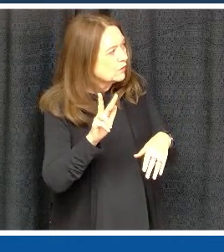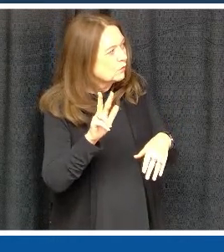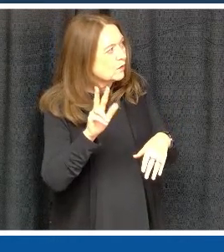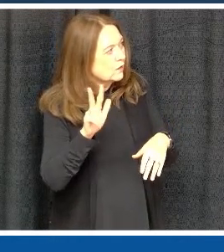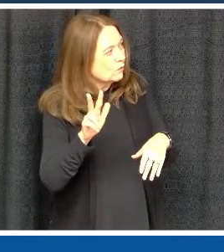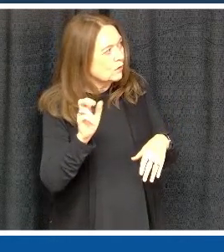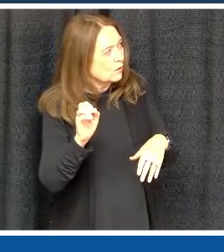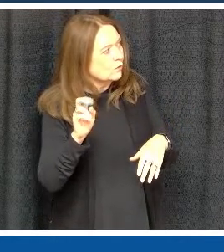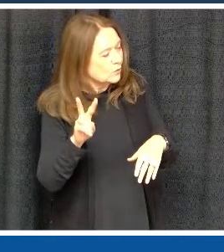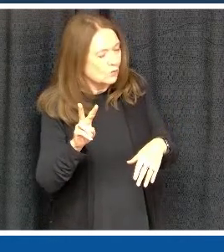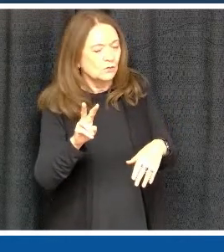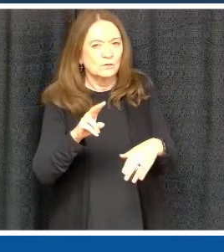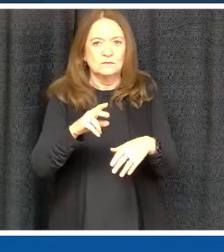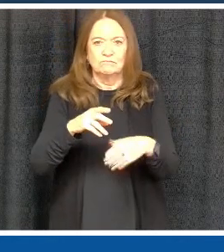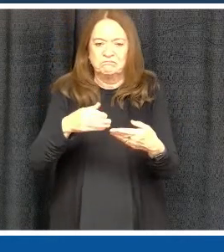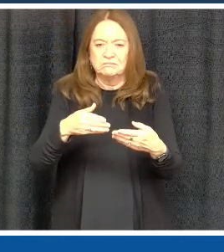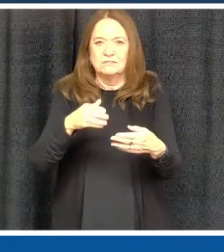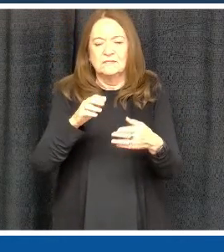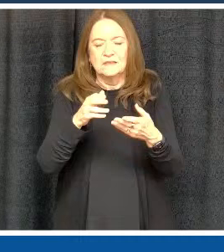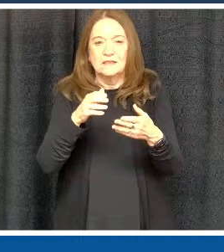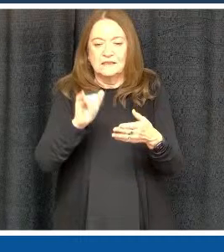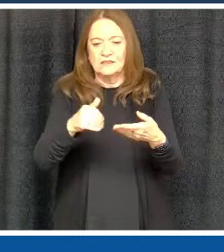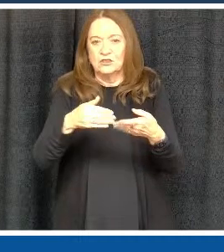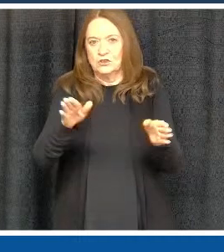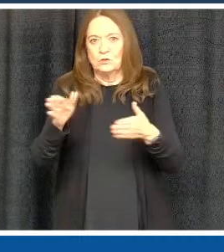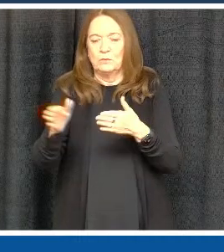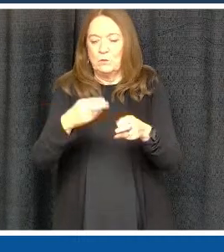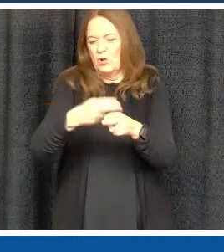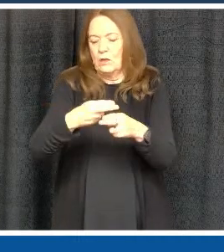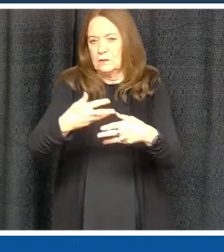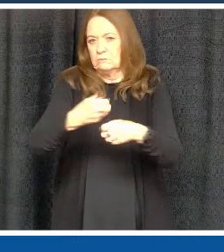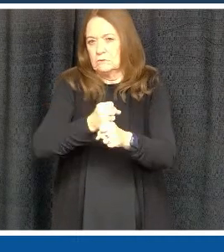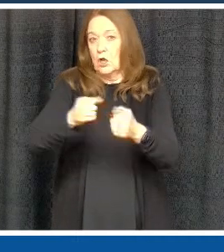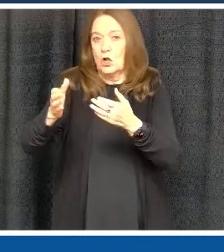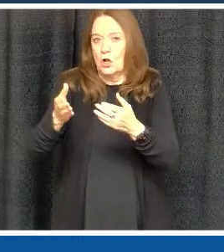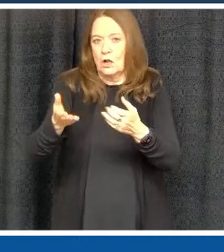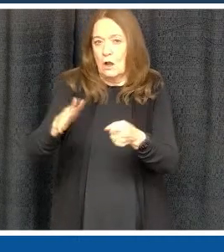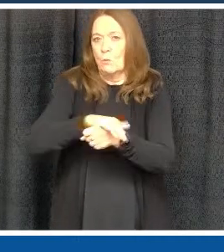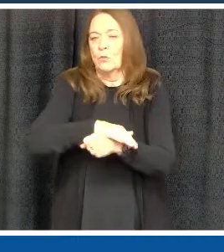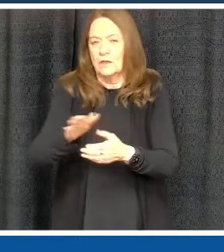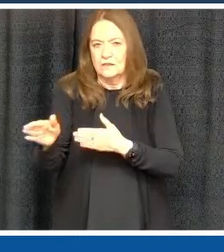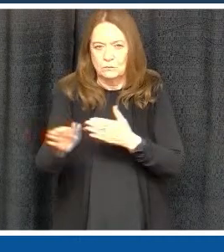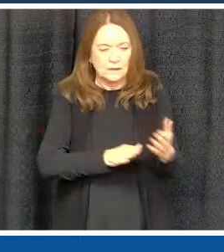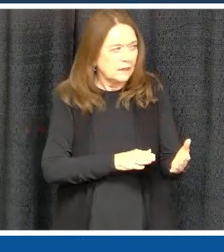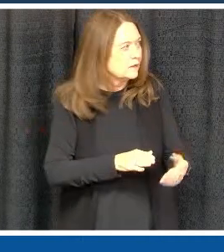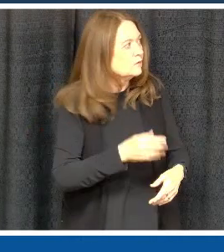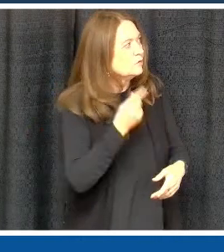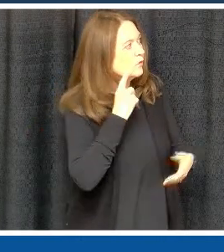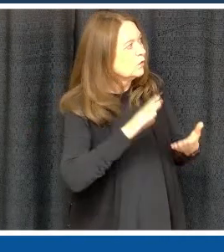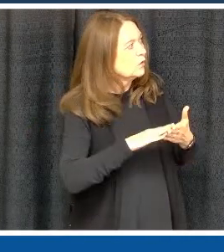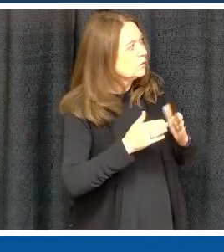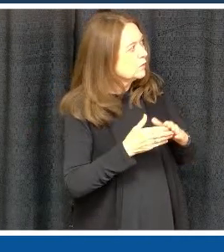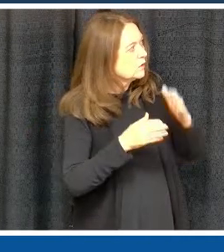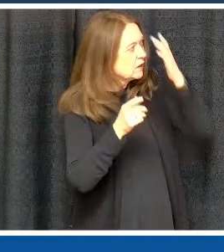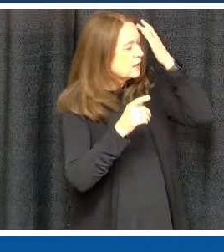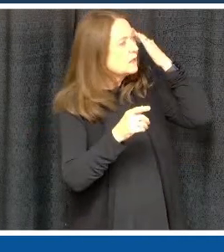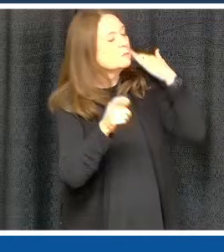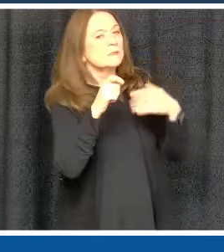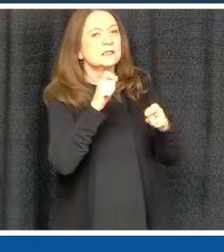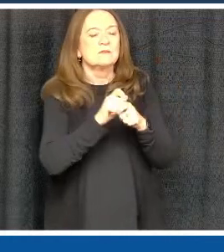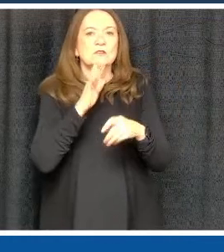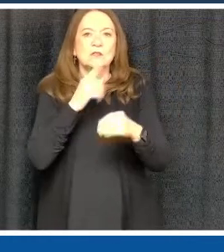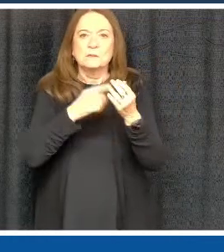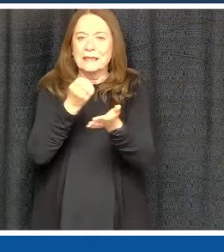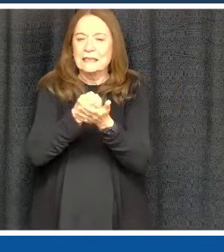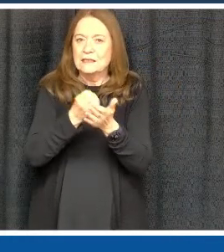of what a general plan, in this case we're calling it a comprehensive plan, is for a community. Specifically, does talk about